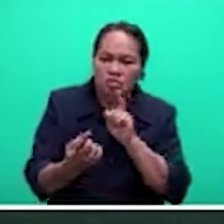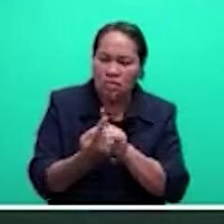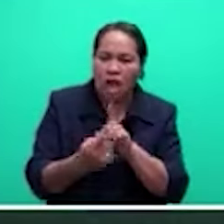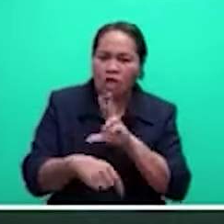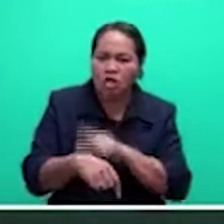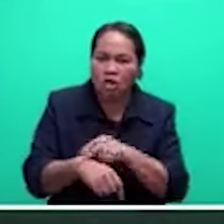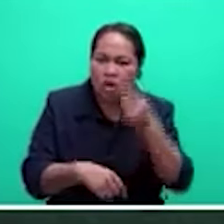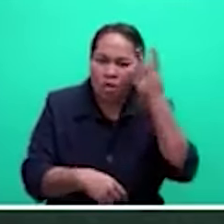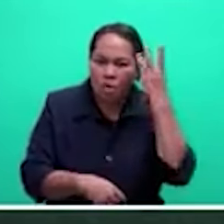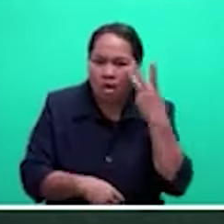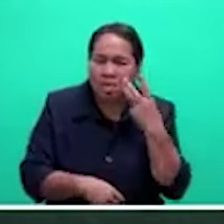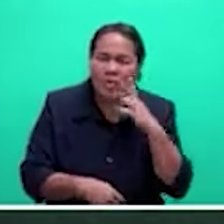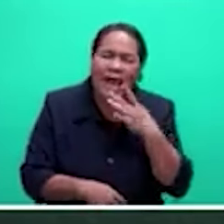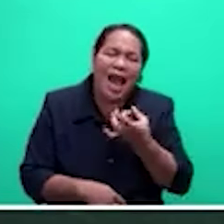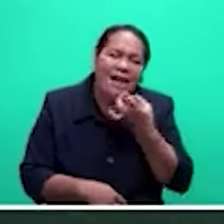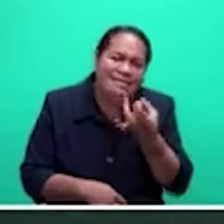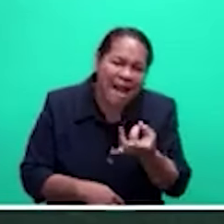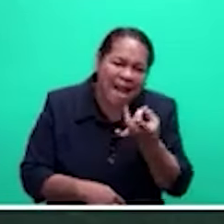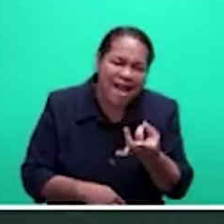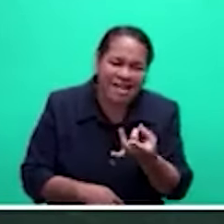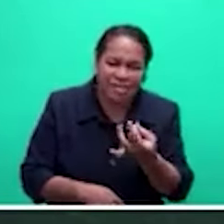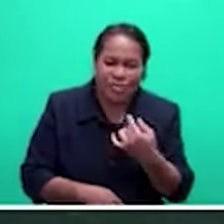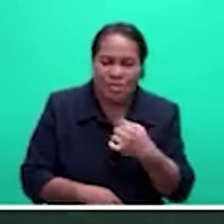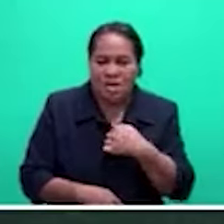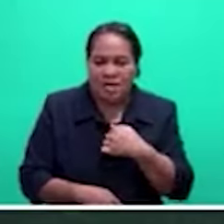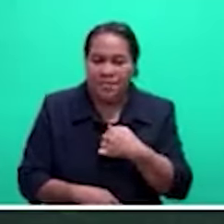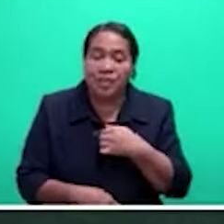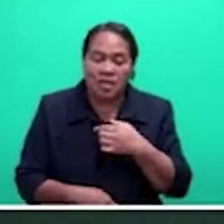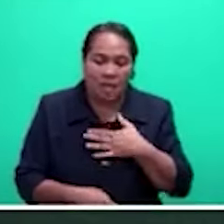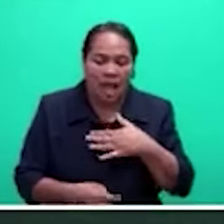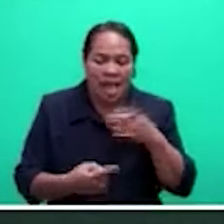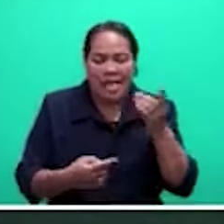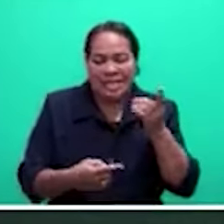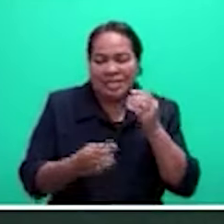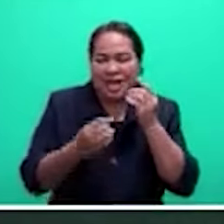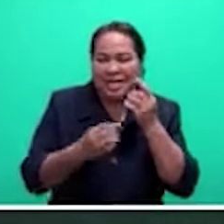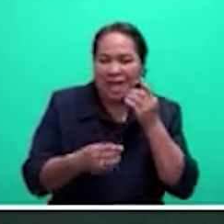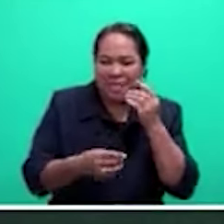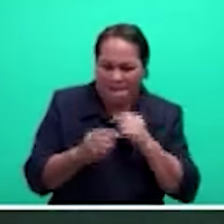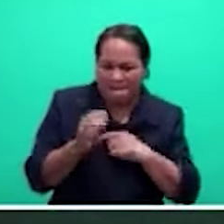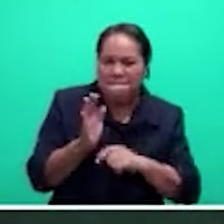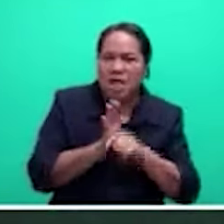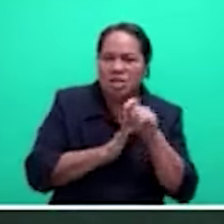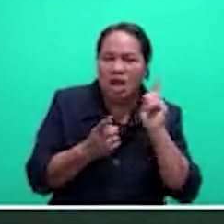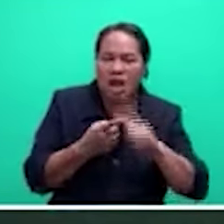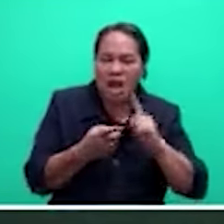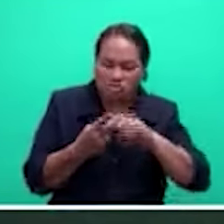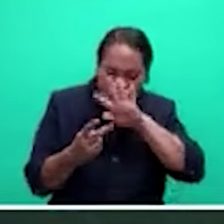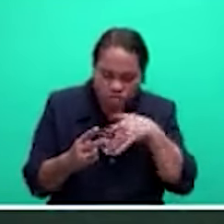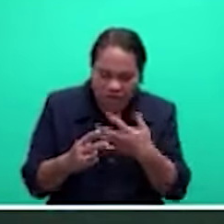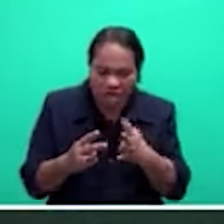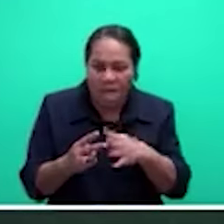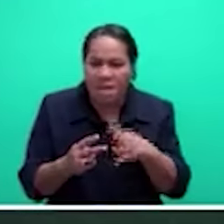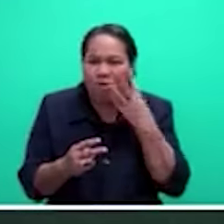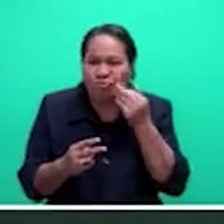lady doctor, she was so kind. She had to do my diabetes, my pressure, apart from the normal checkup I went to. And then